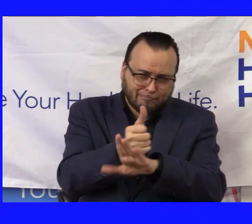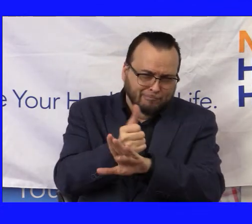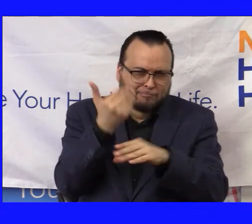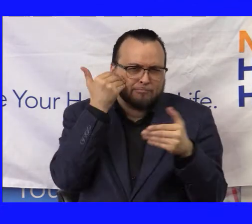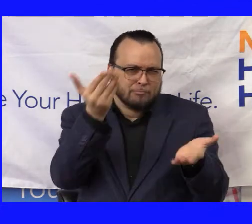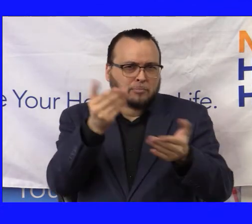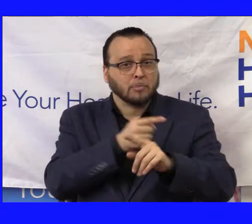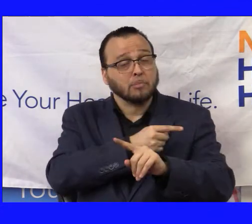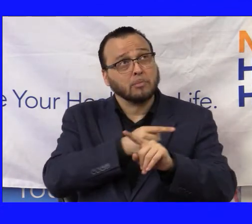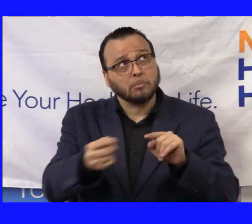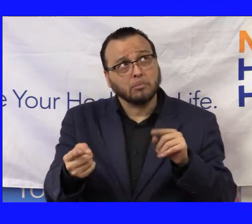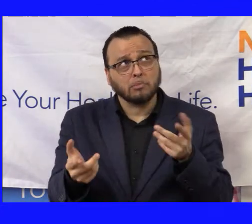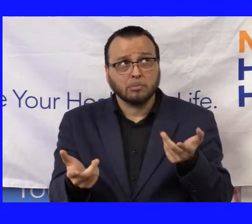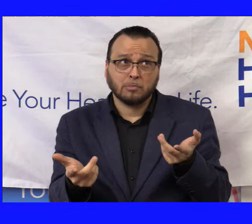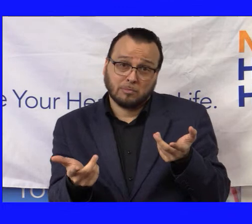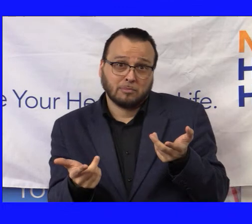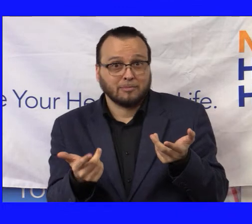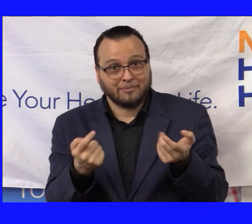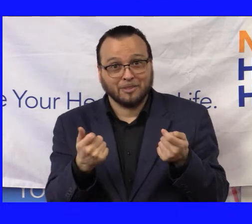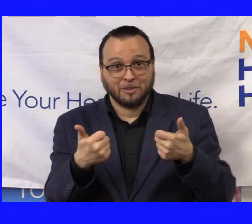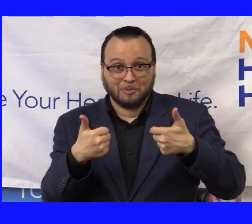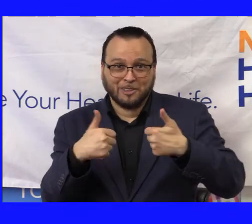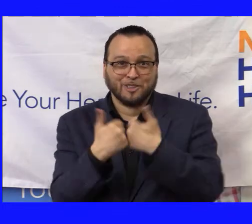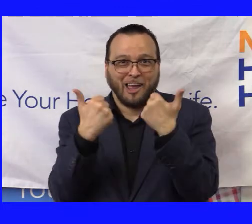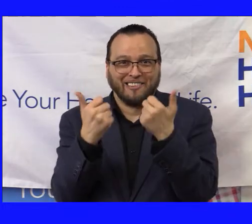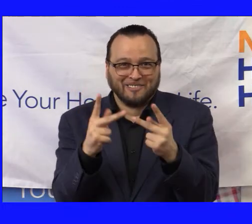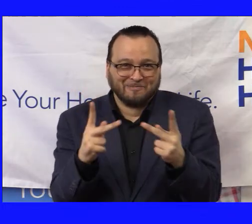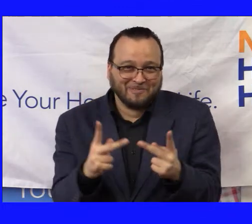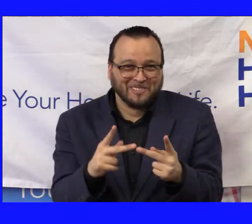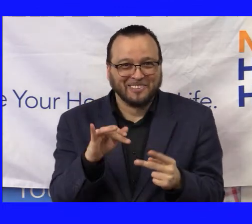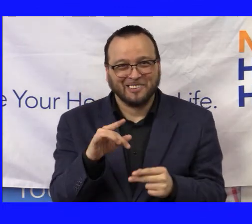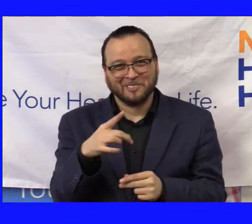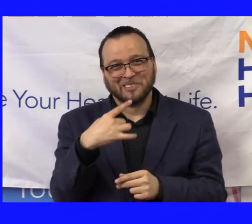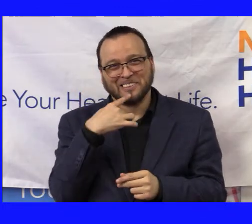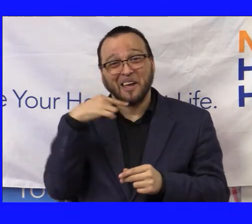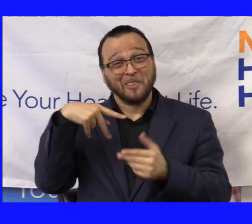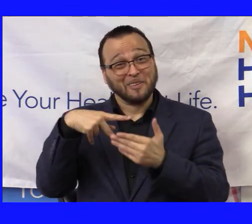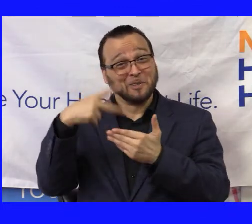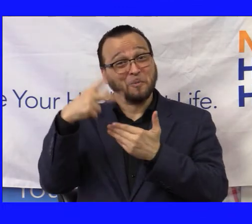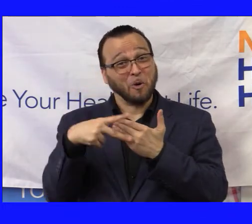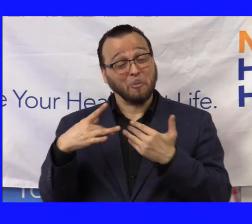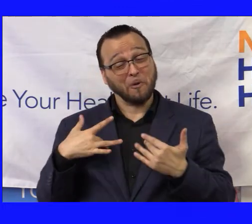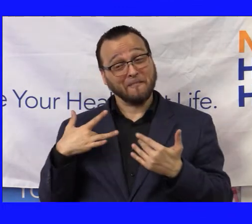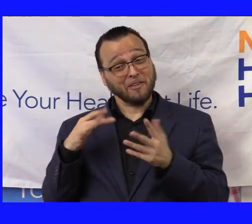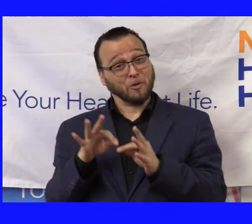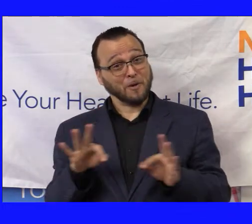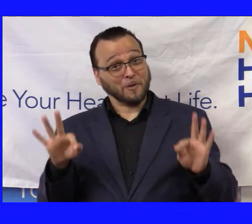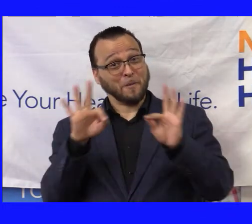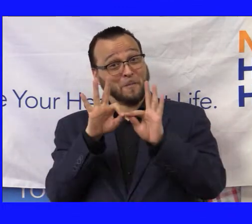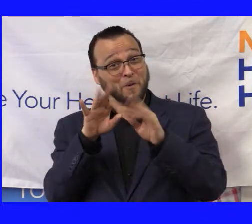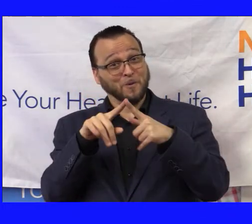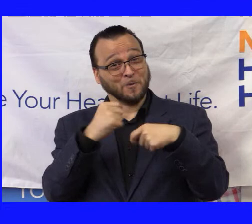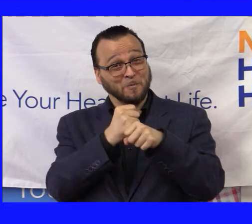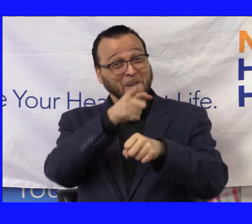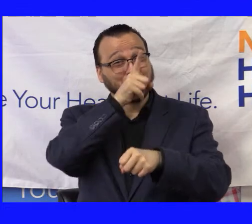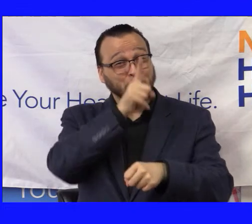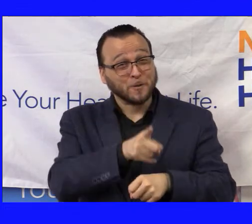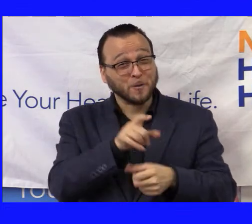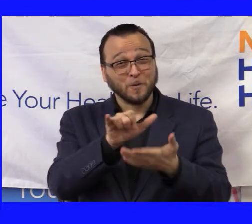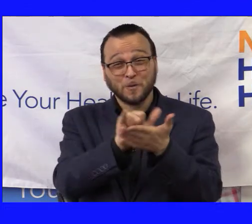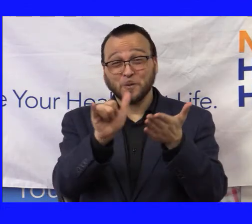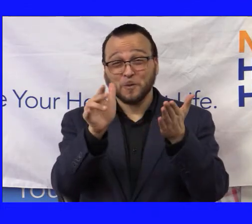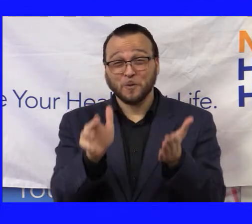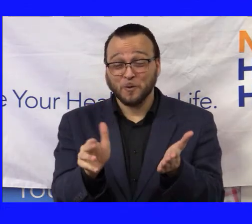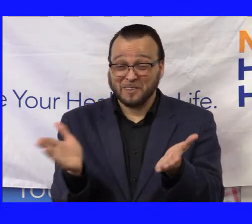We are kind of in a challenging position. As you say, this is a program that we all consider important to ensure that New Yorkers